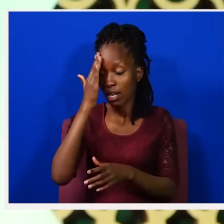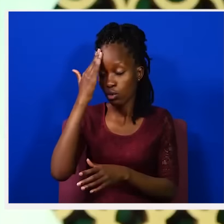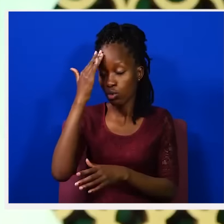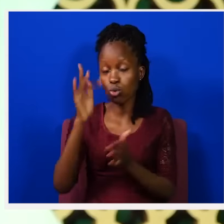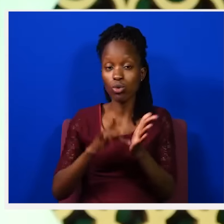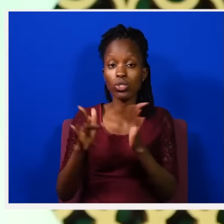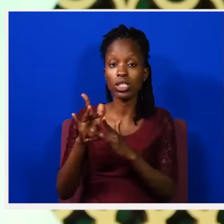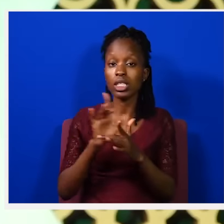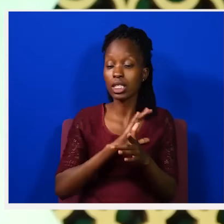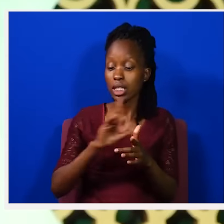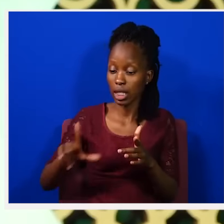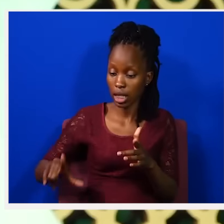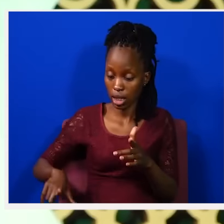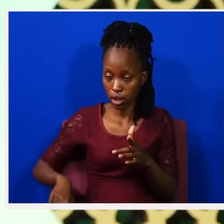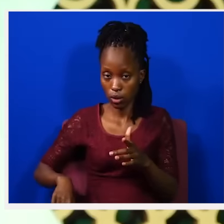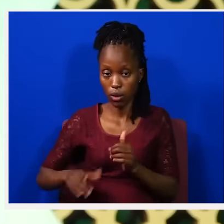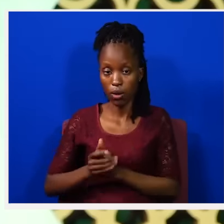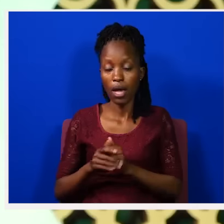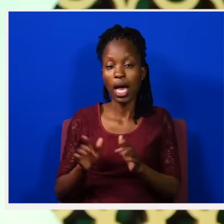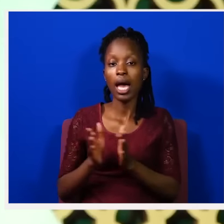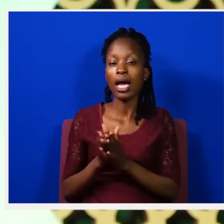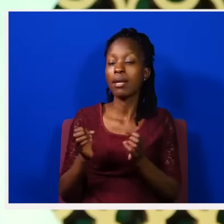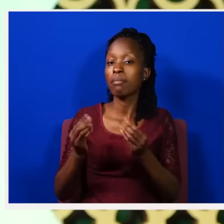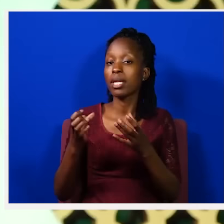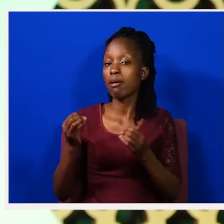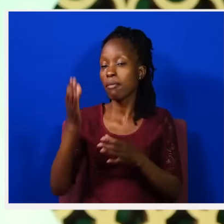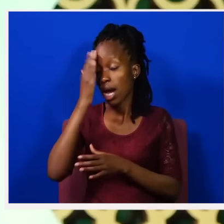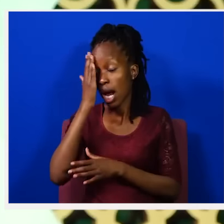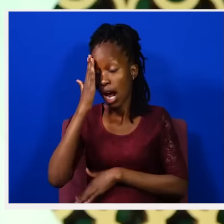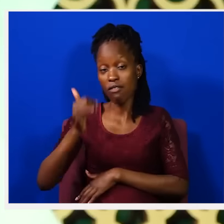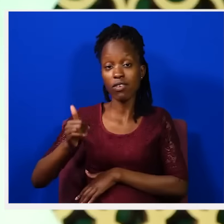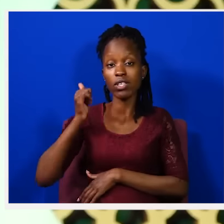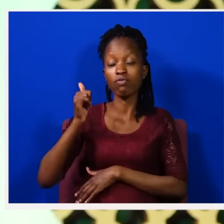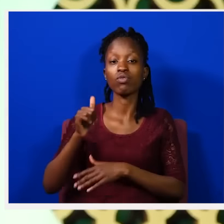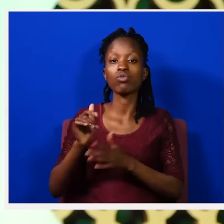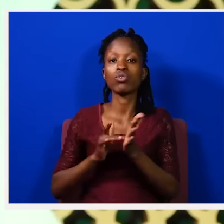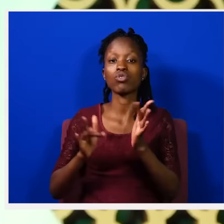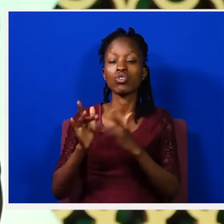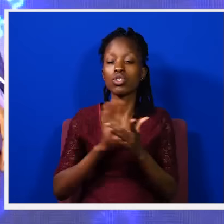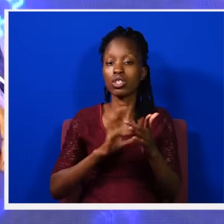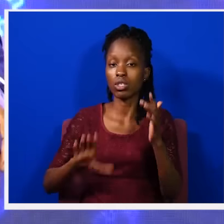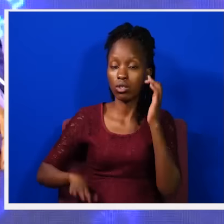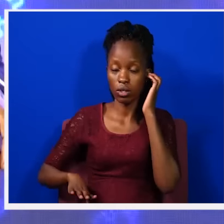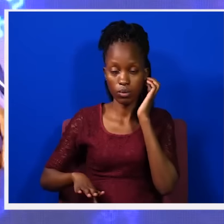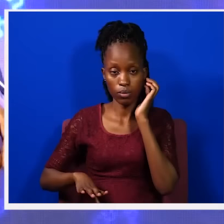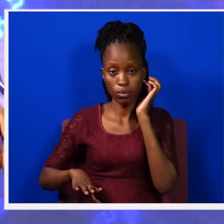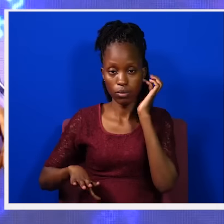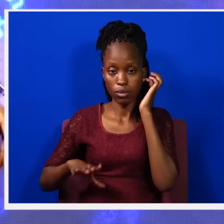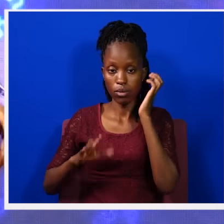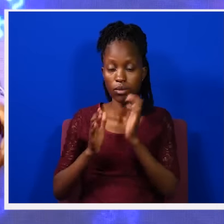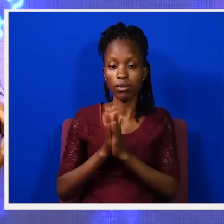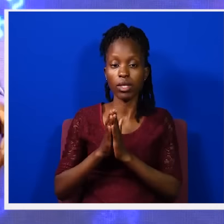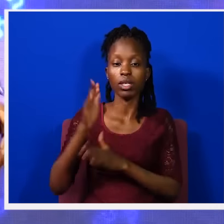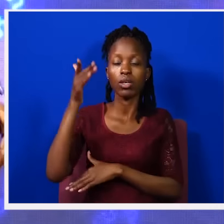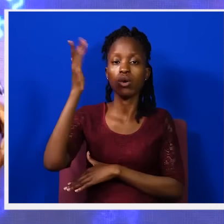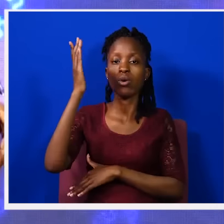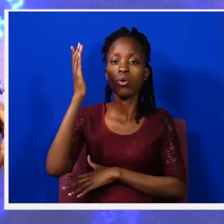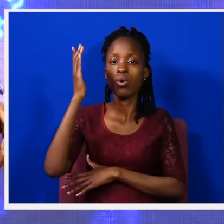and yet majority of them have rejected the Lord Jesus Christ. Therefore, God is